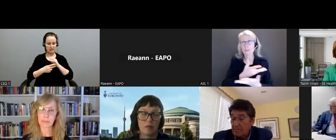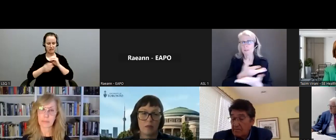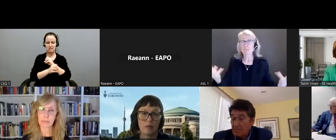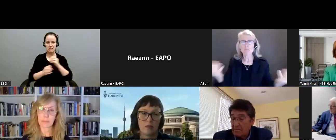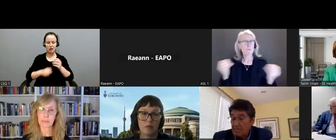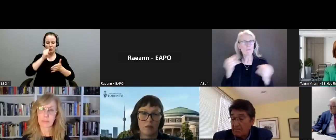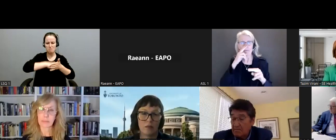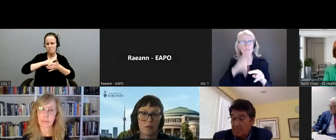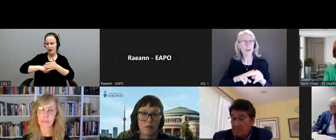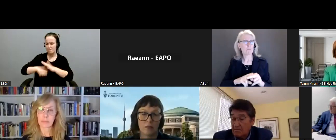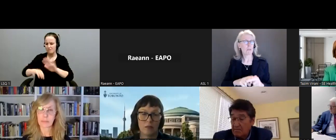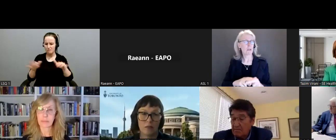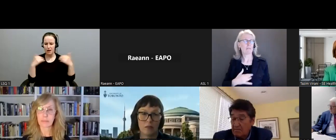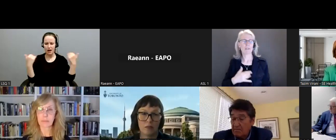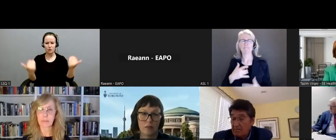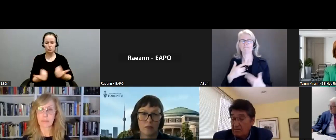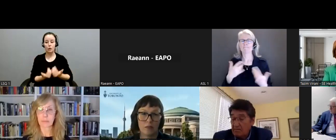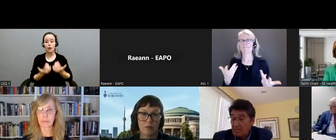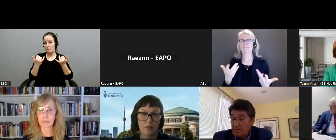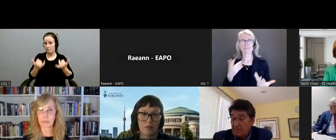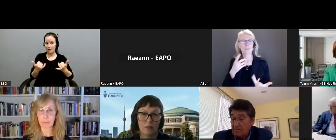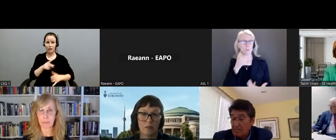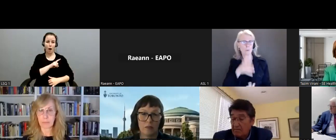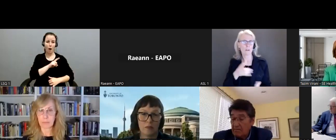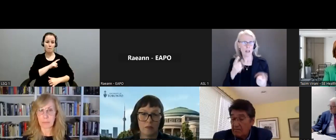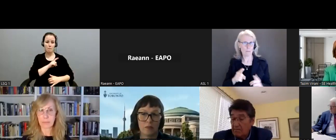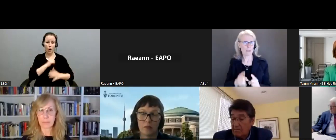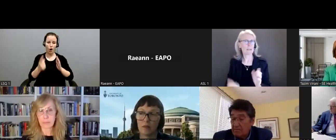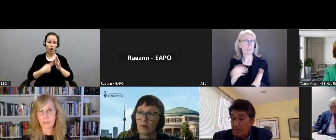I'm afraid it's going to happen again. What can you do to help?